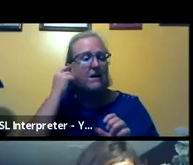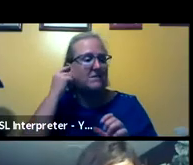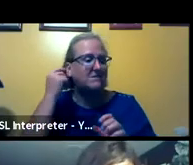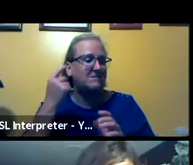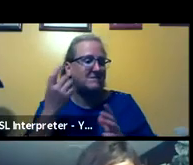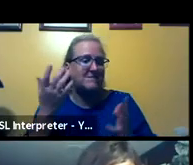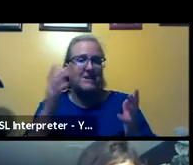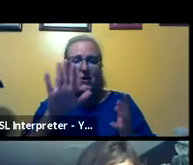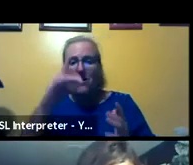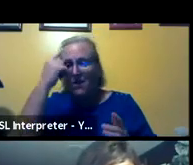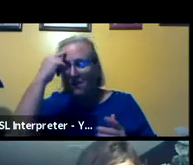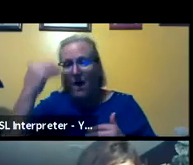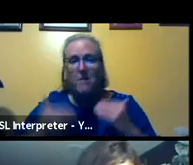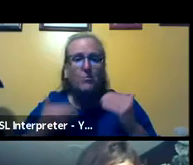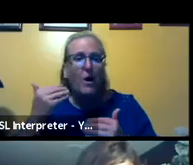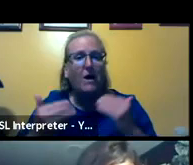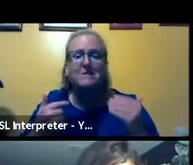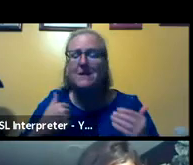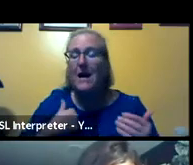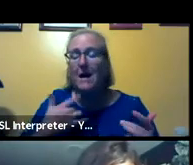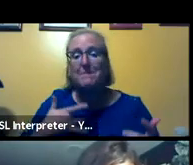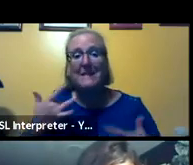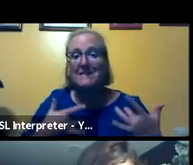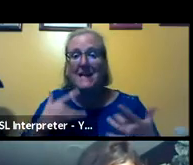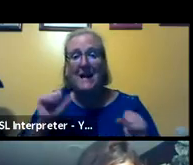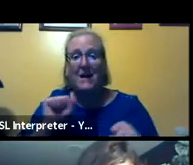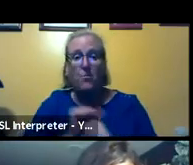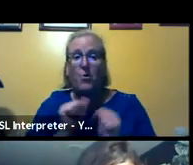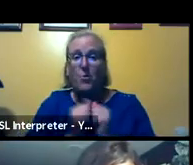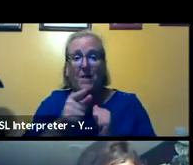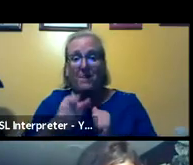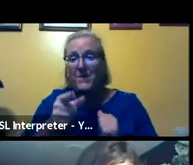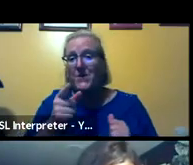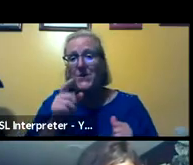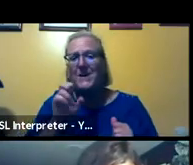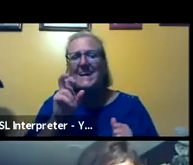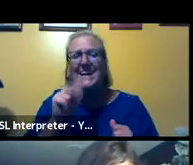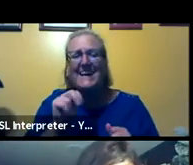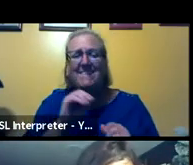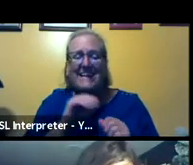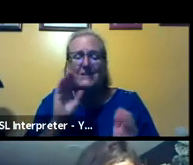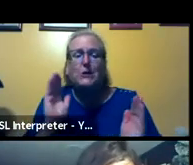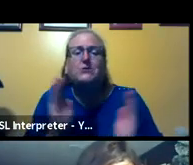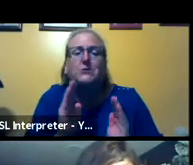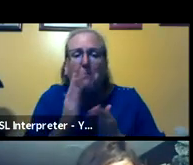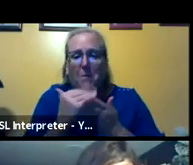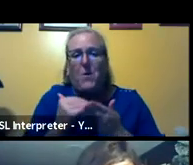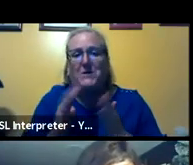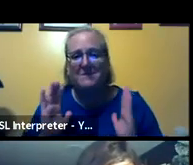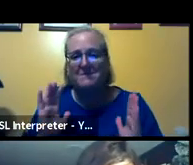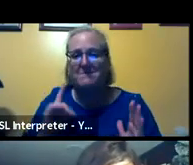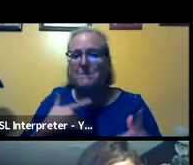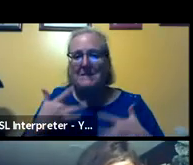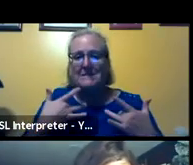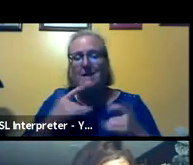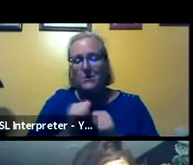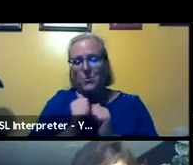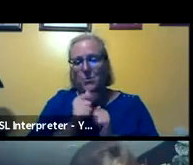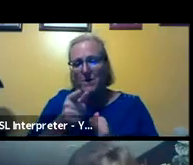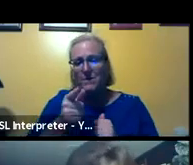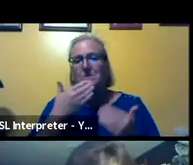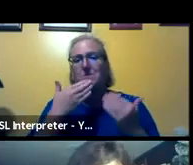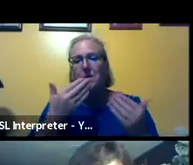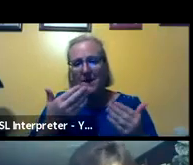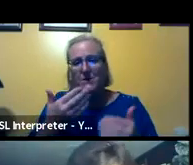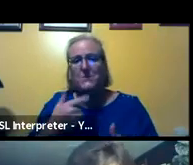her thought process. I am excited that I get to work with her, even if it's a small bit part. So thank you very much. I'm looking